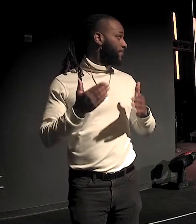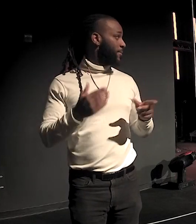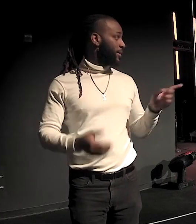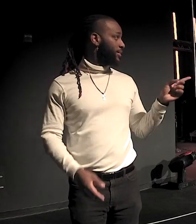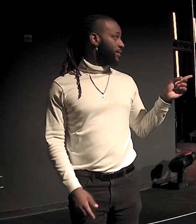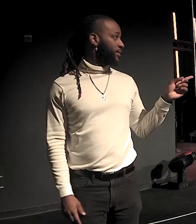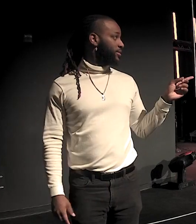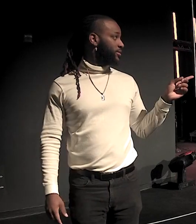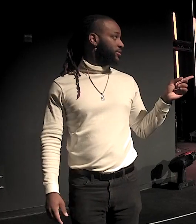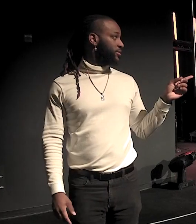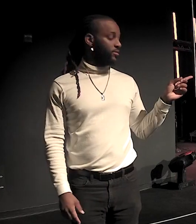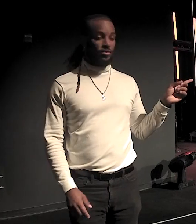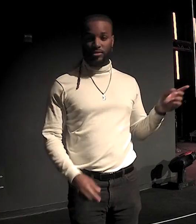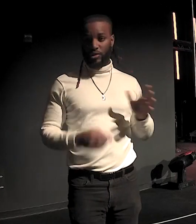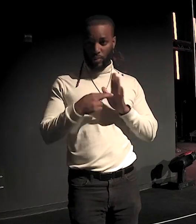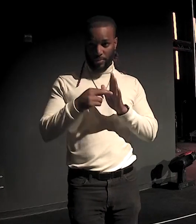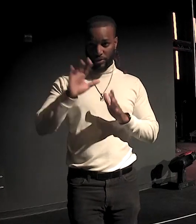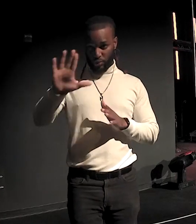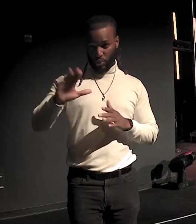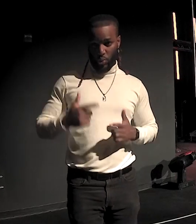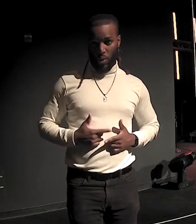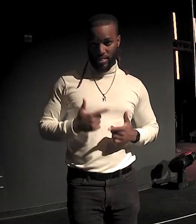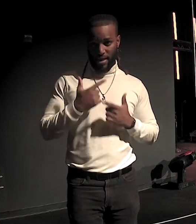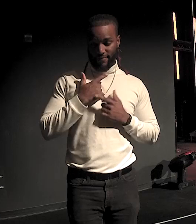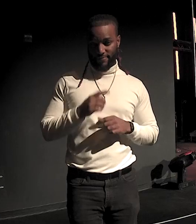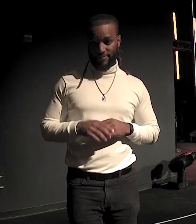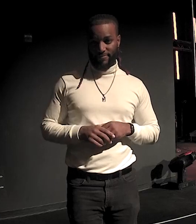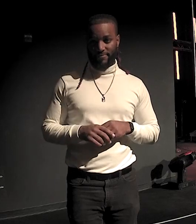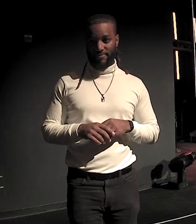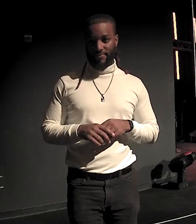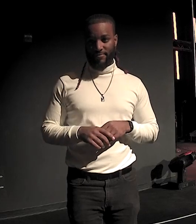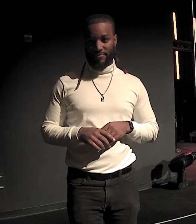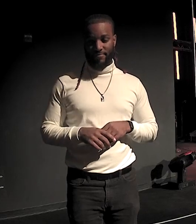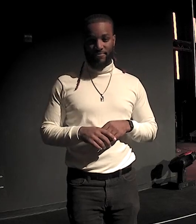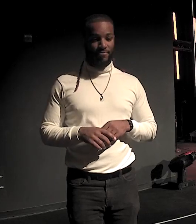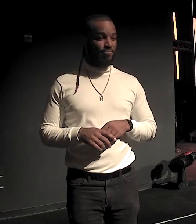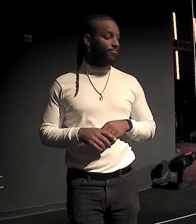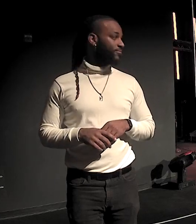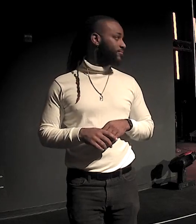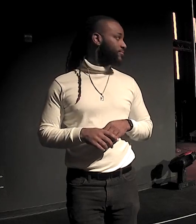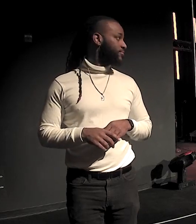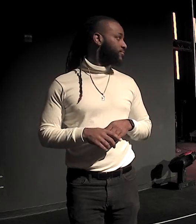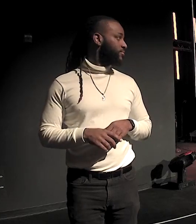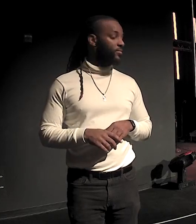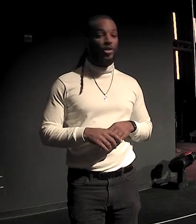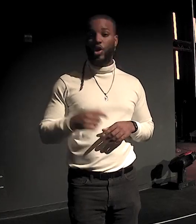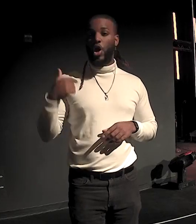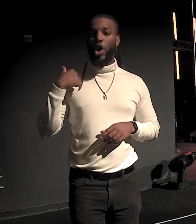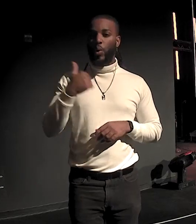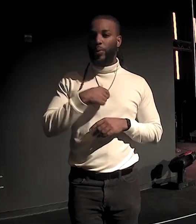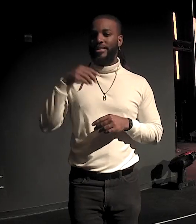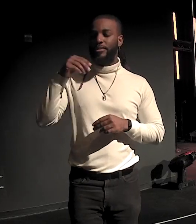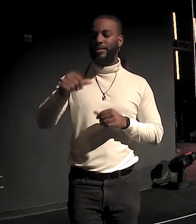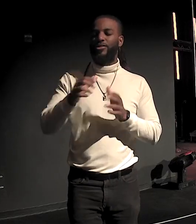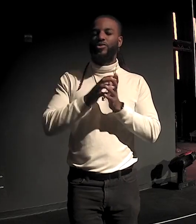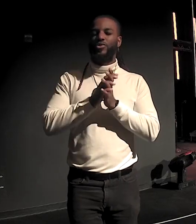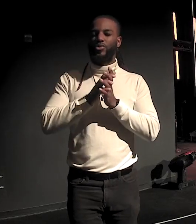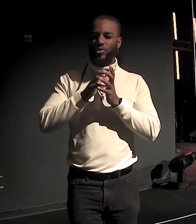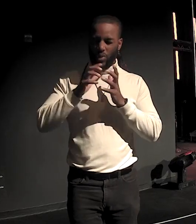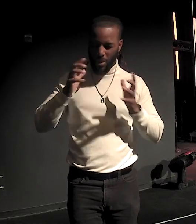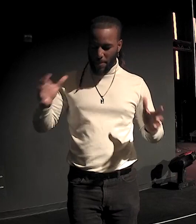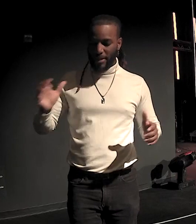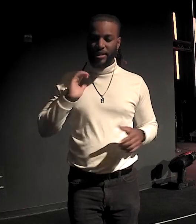represents your life. And we spend so much of